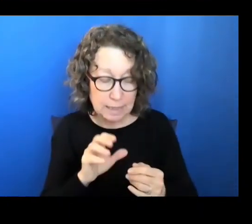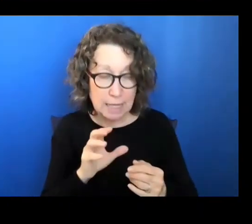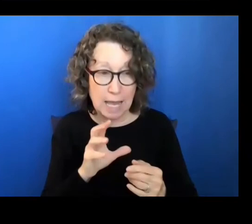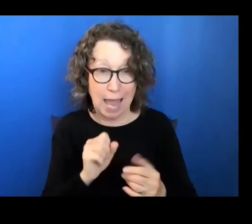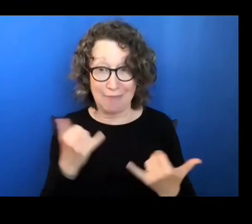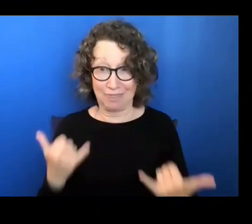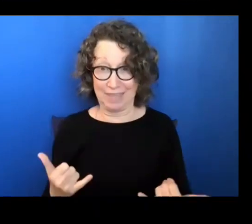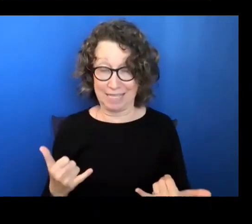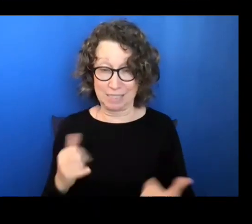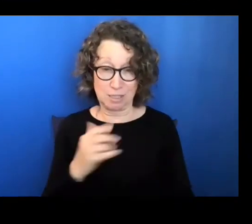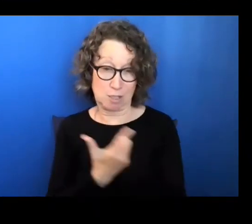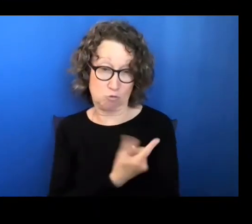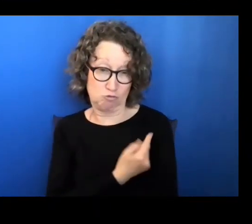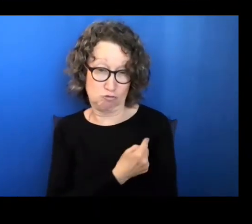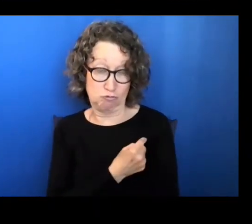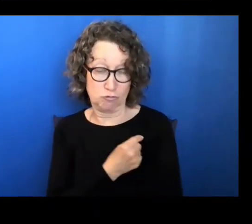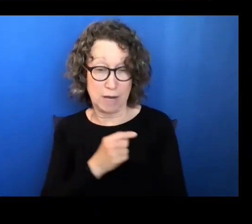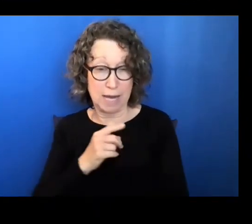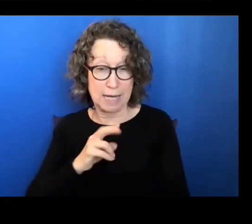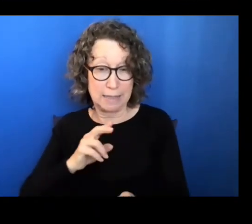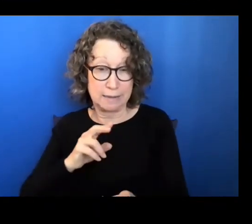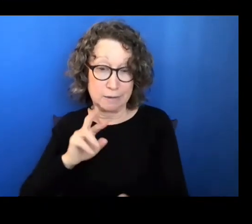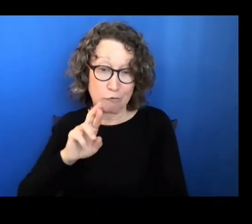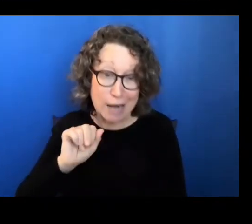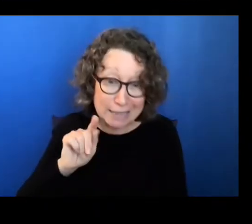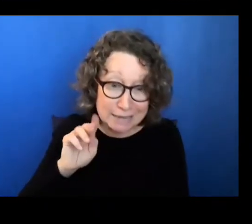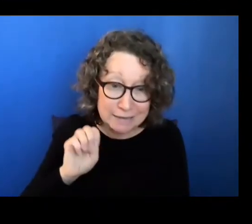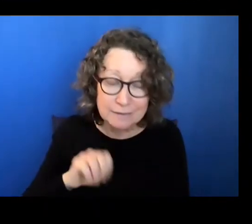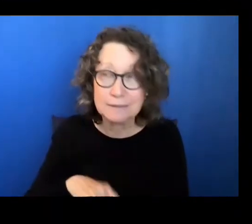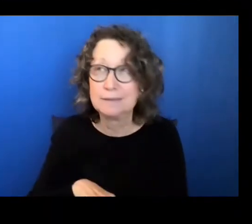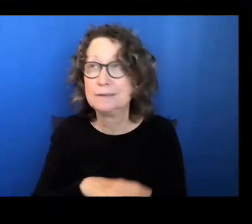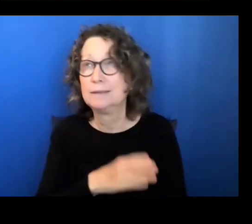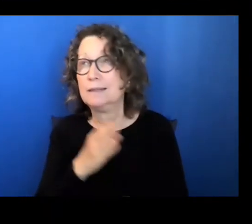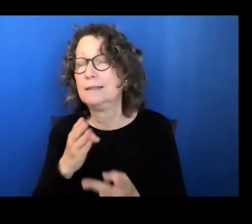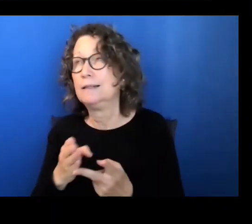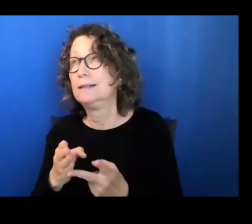of vaccinations and at the rate